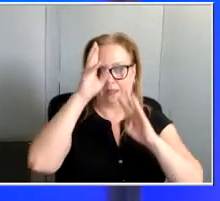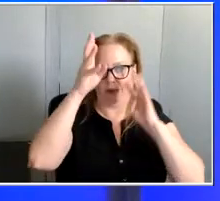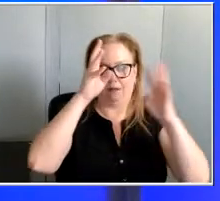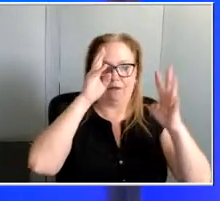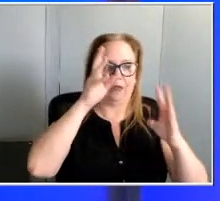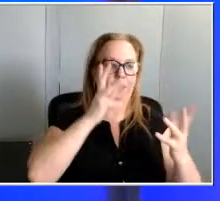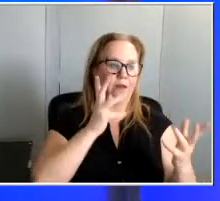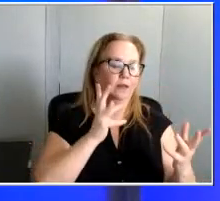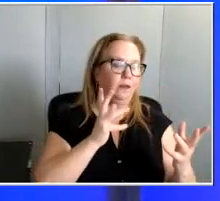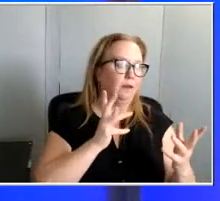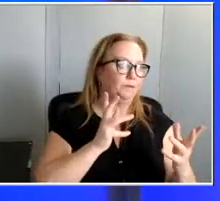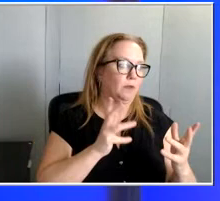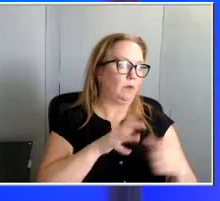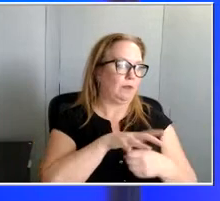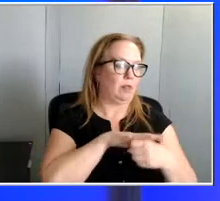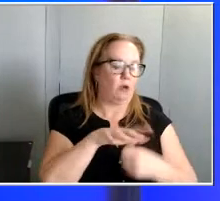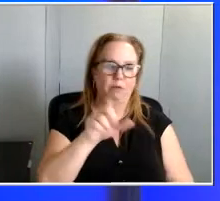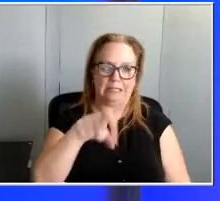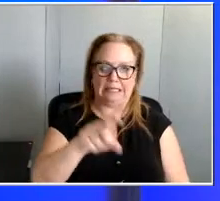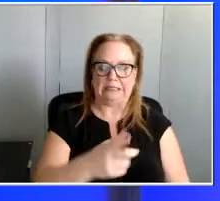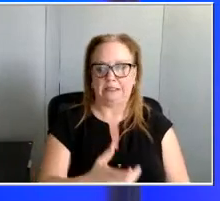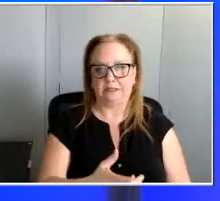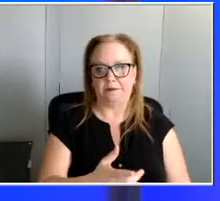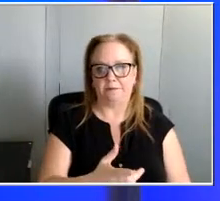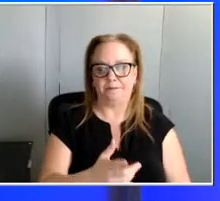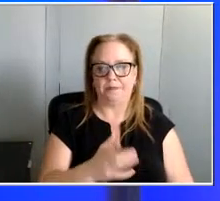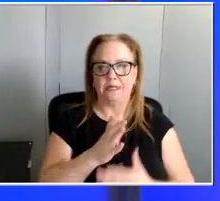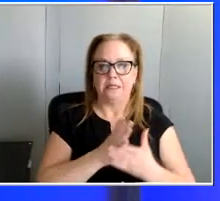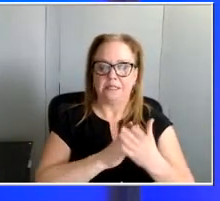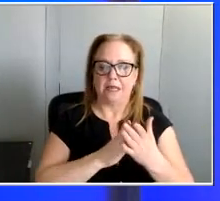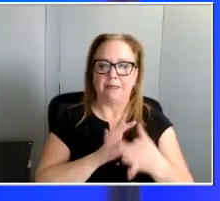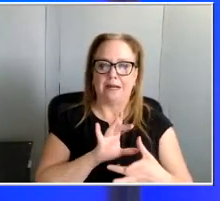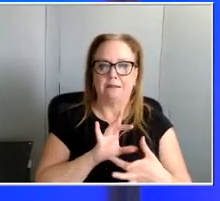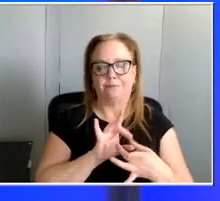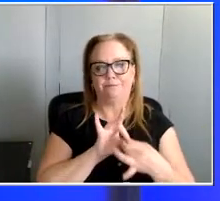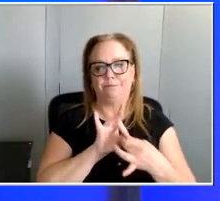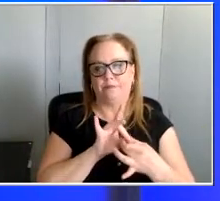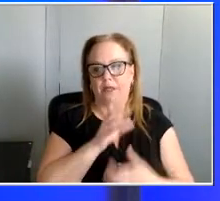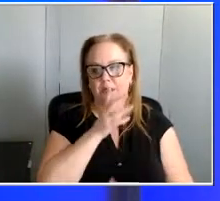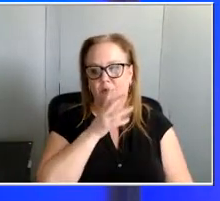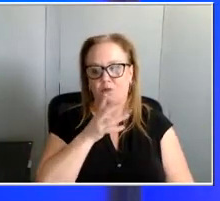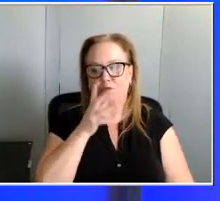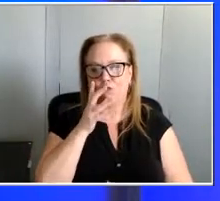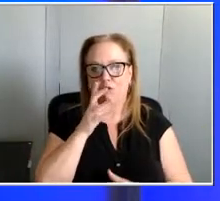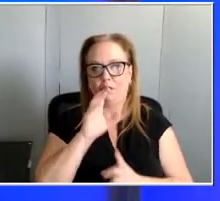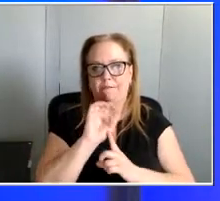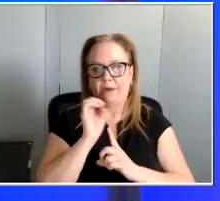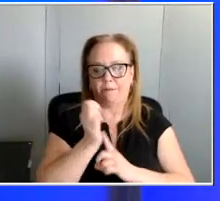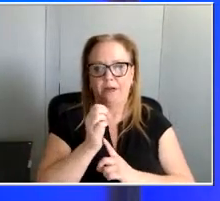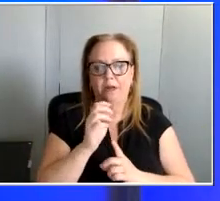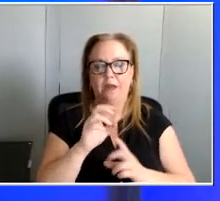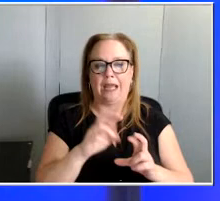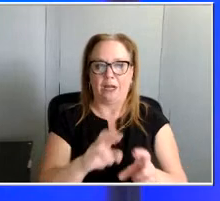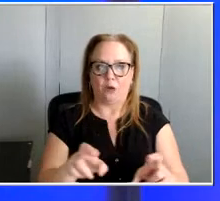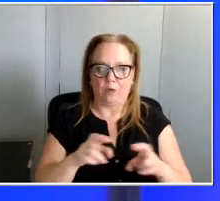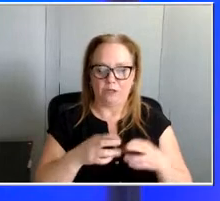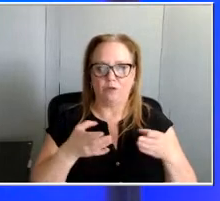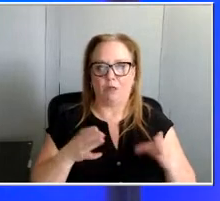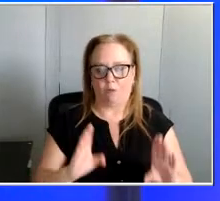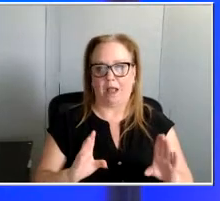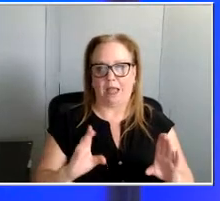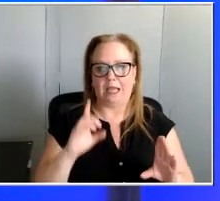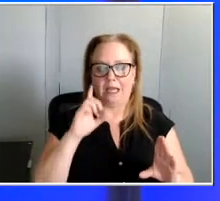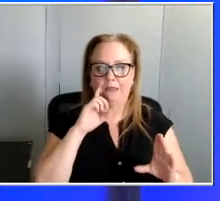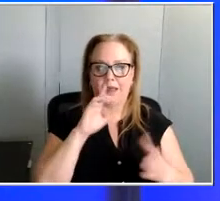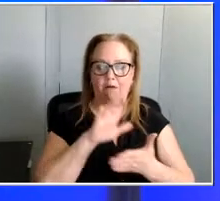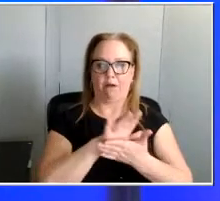some of the local needs are. But I think some of that has to be done on a rural setting in a regional manner. And I think our